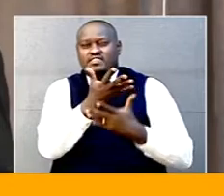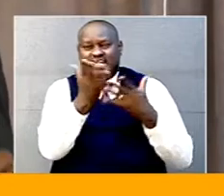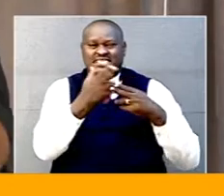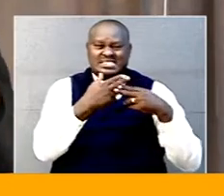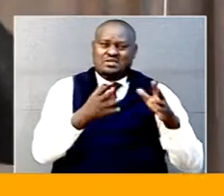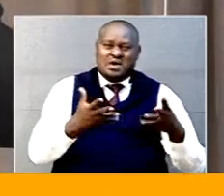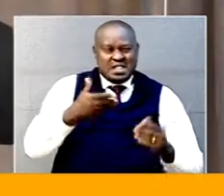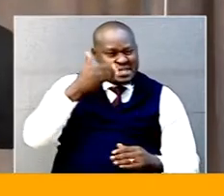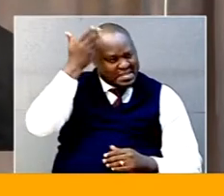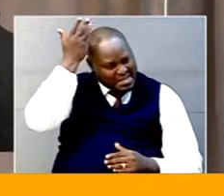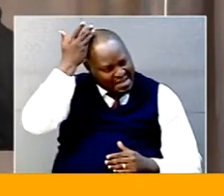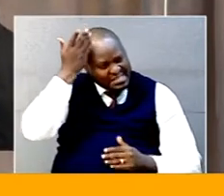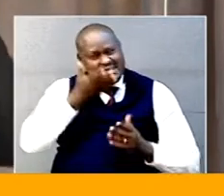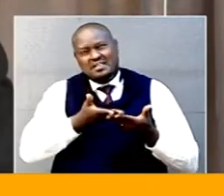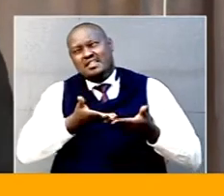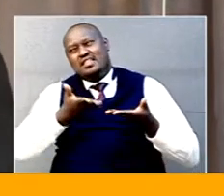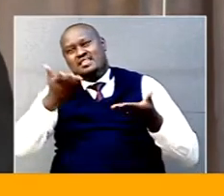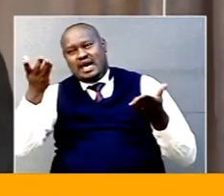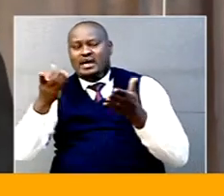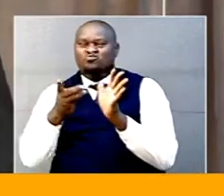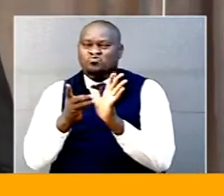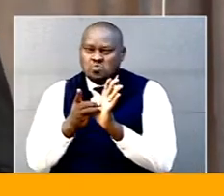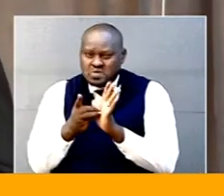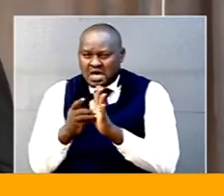nurse right up to doctor and consultant,